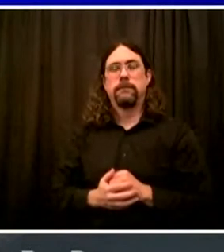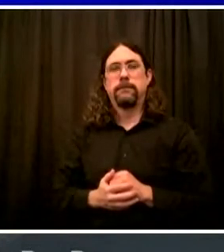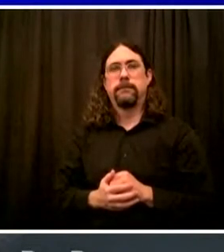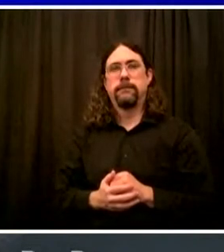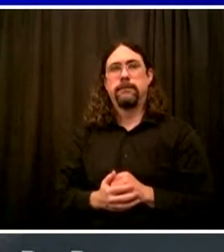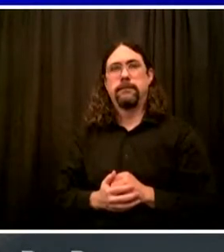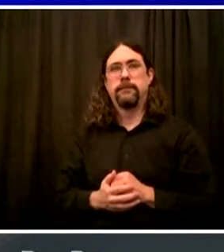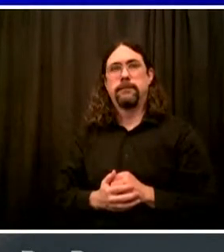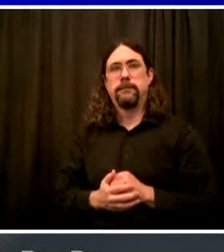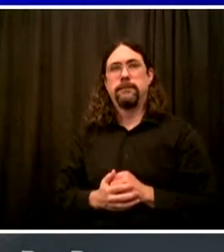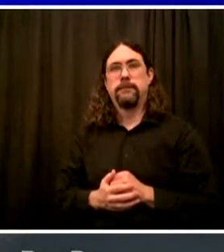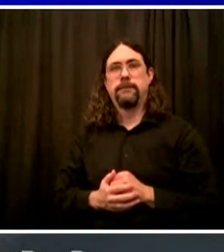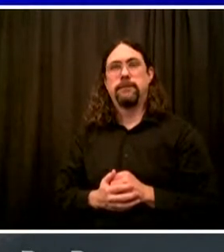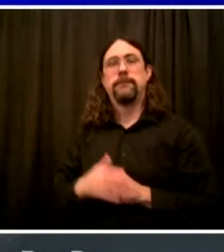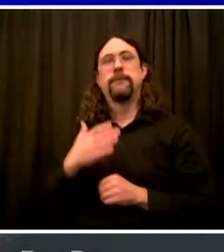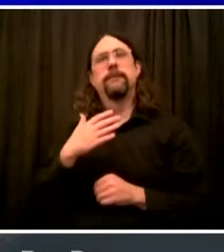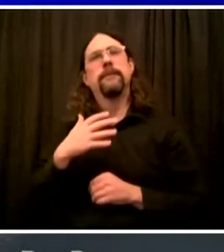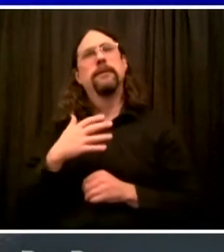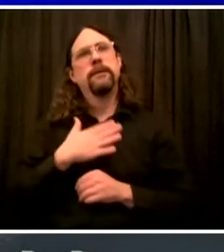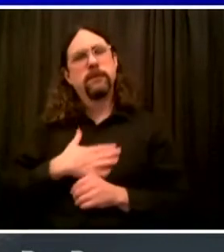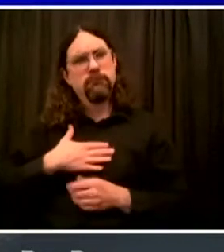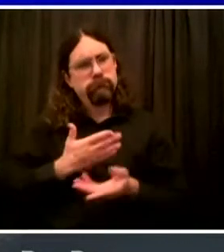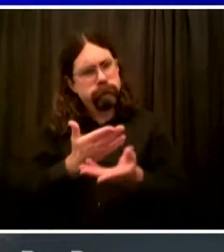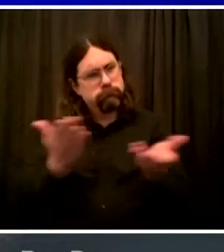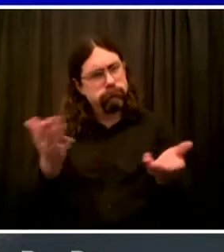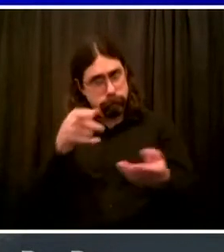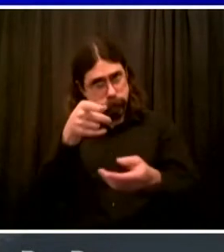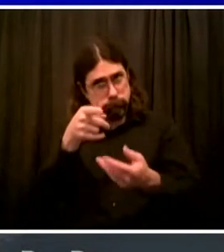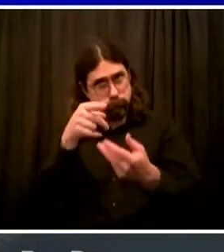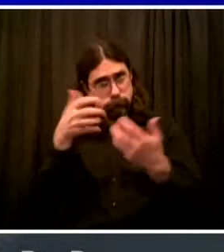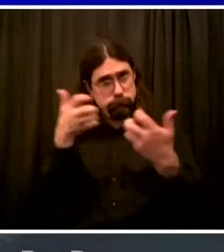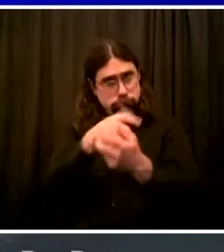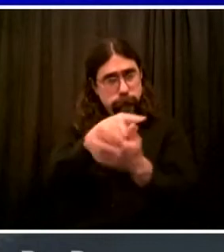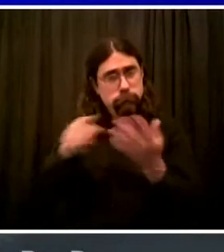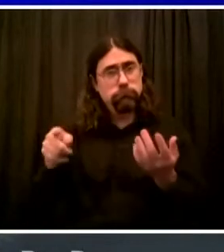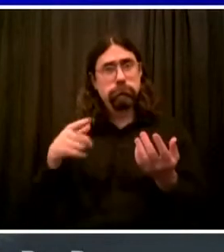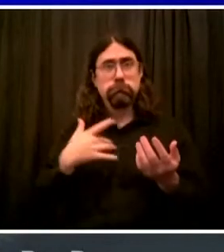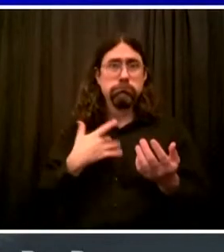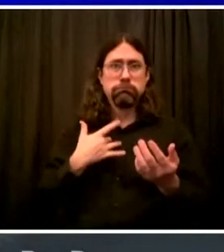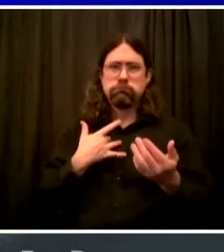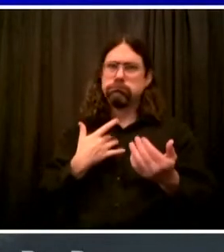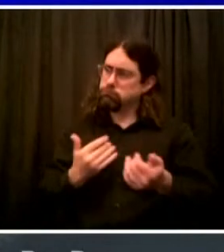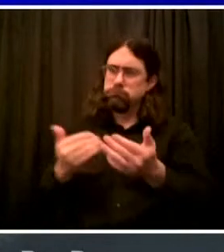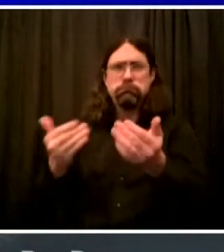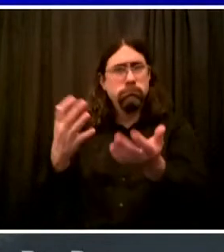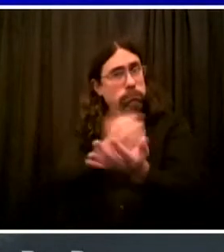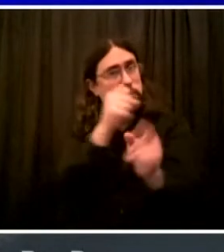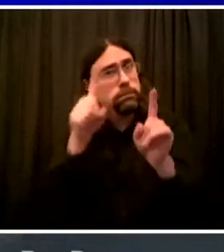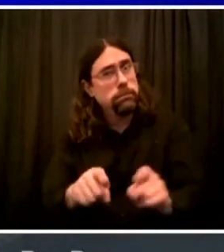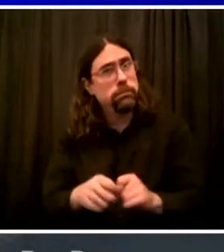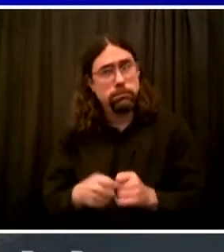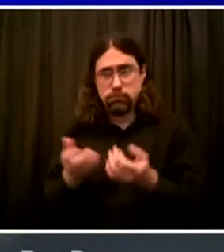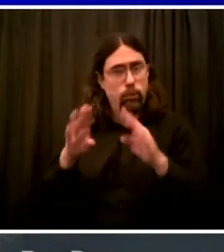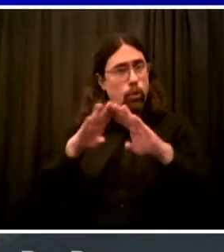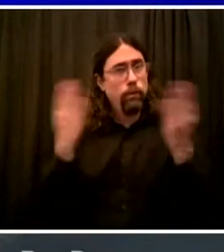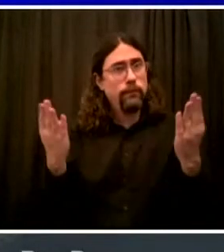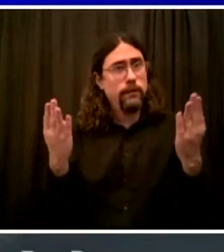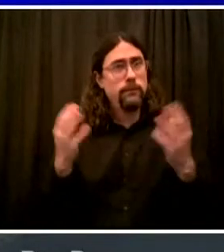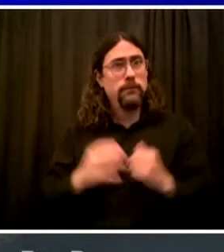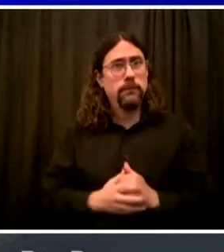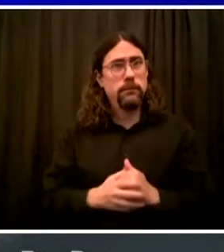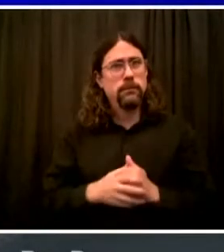testing opportunity. It's going to help you, your family, the people in your life, but it's going to help us as well as we fight back the coronavirus in this